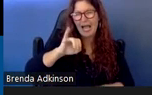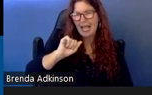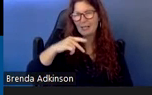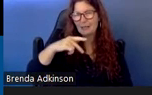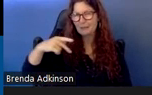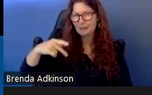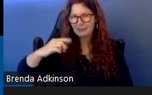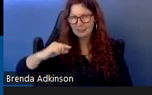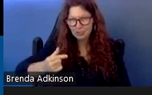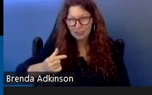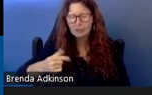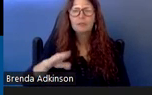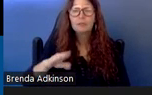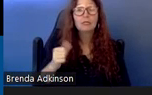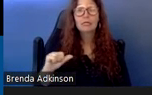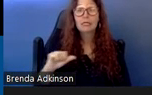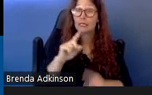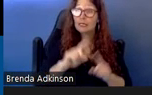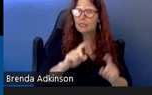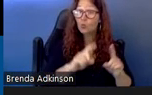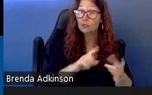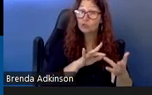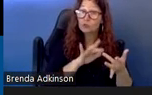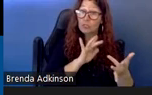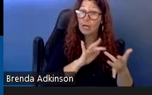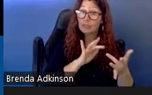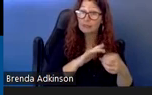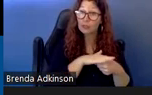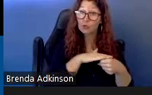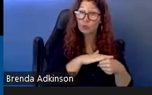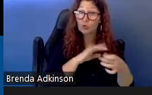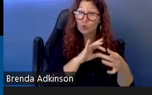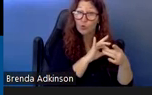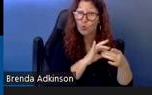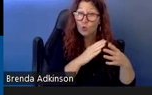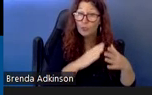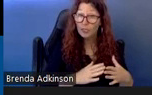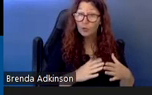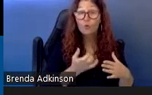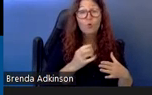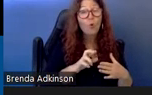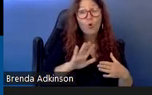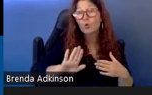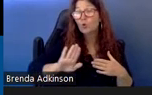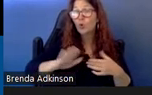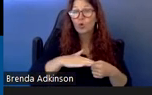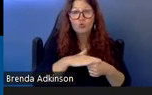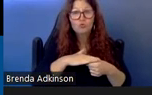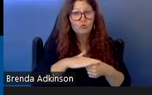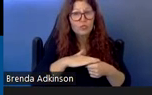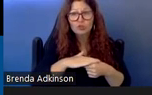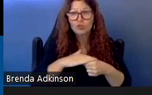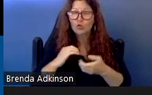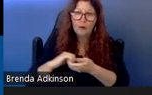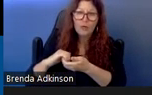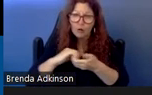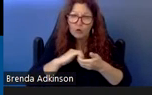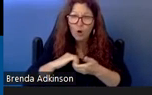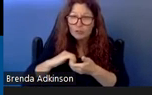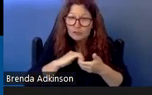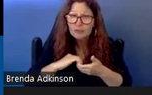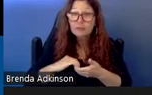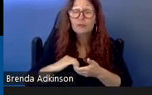have any questions, reach out to regional coordination and or your regional counterparts, because they